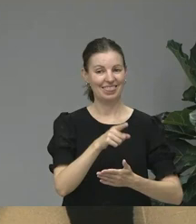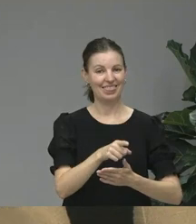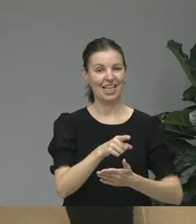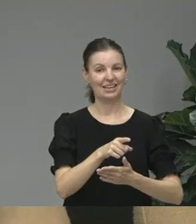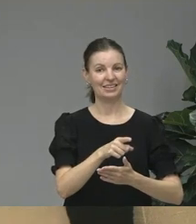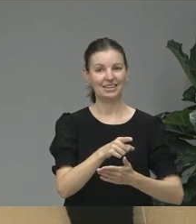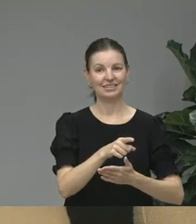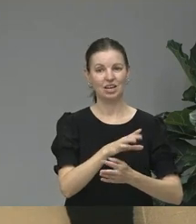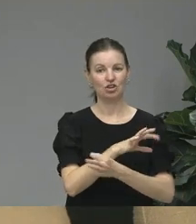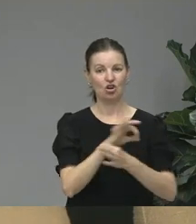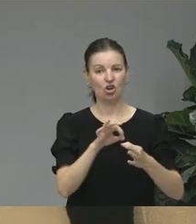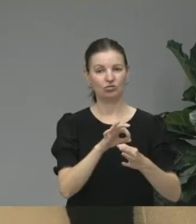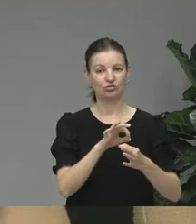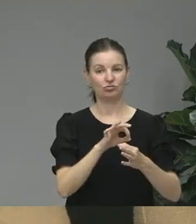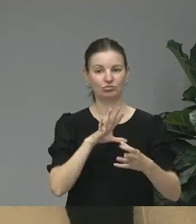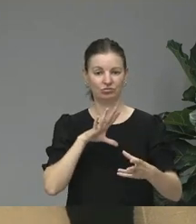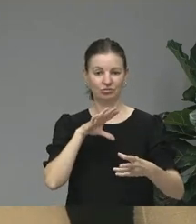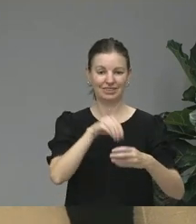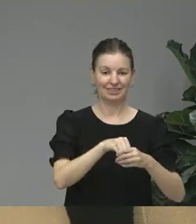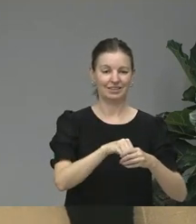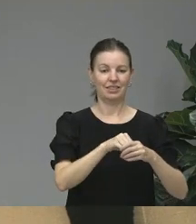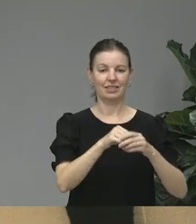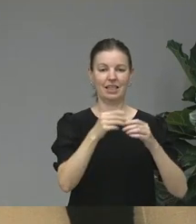the language of the Act, but through